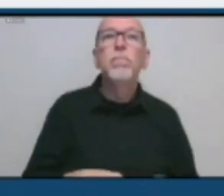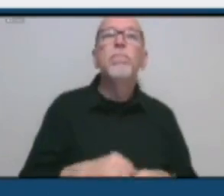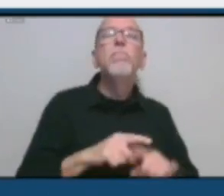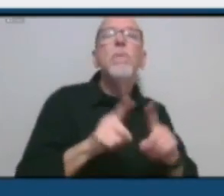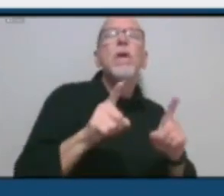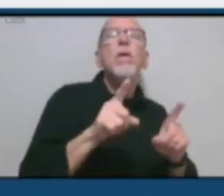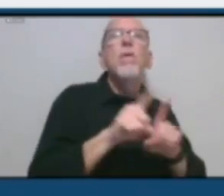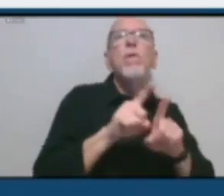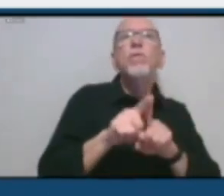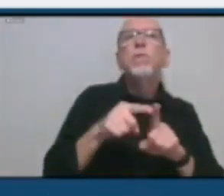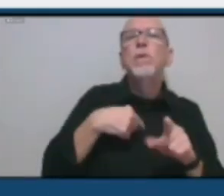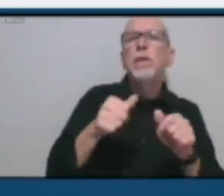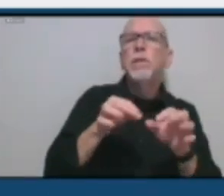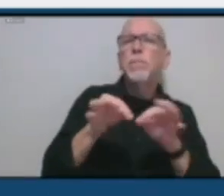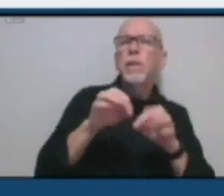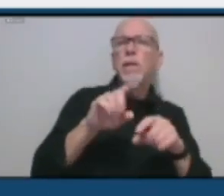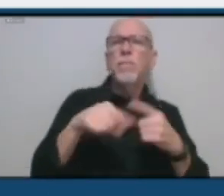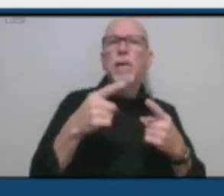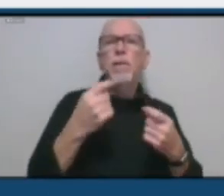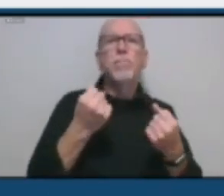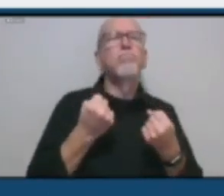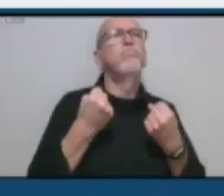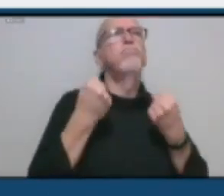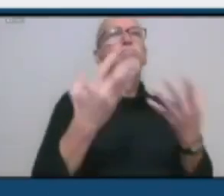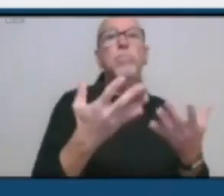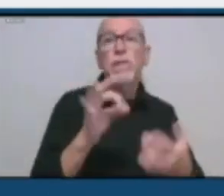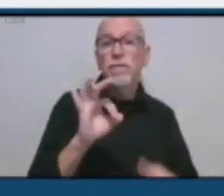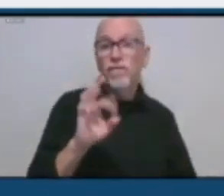a little bit about the massive amount of fraud.